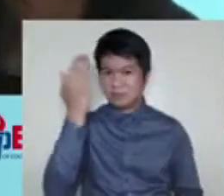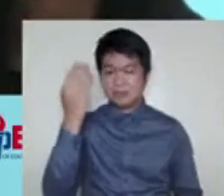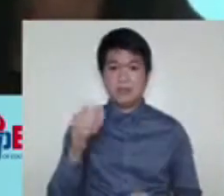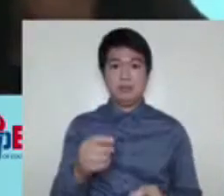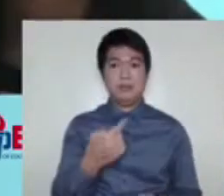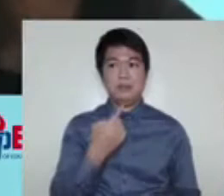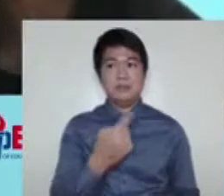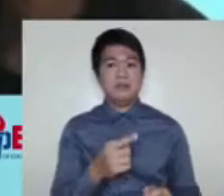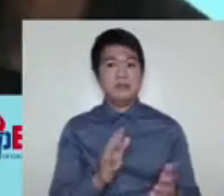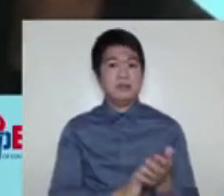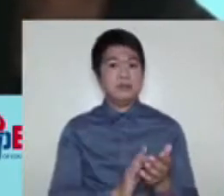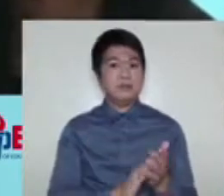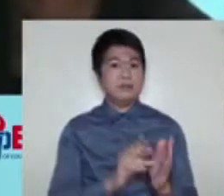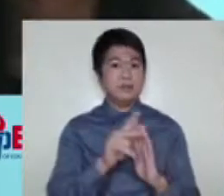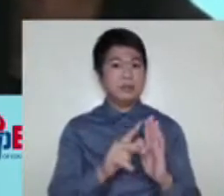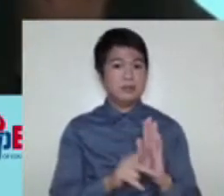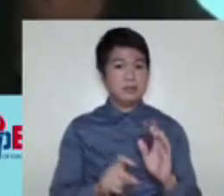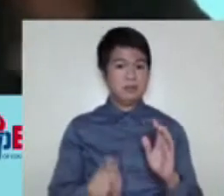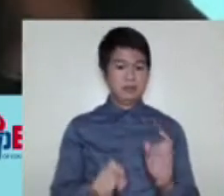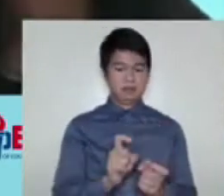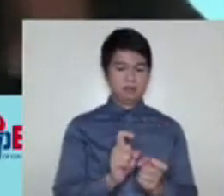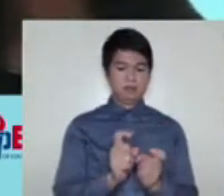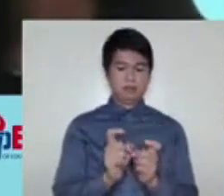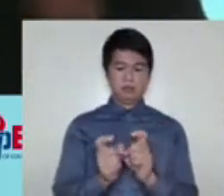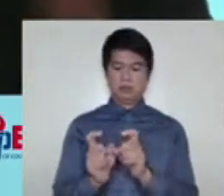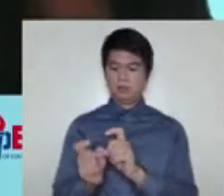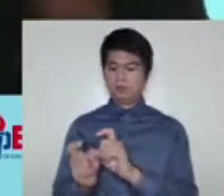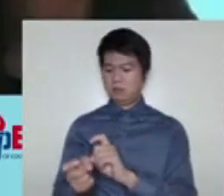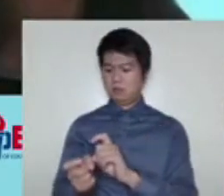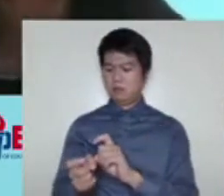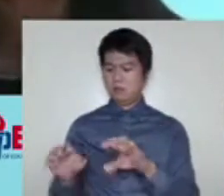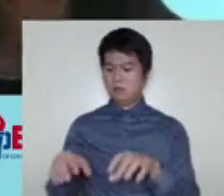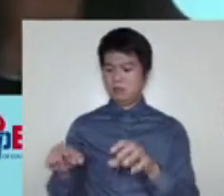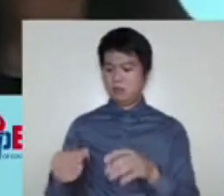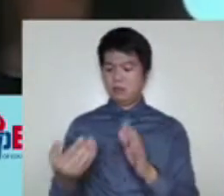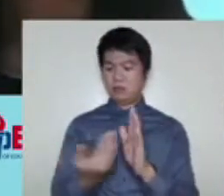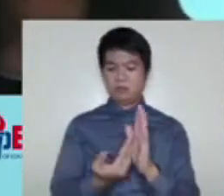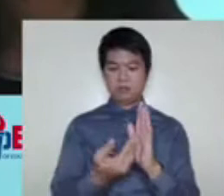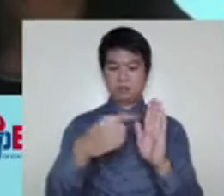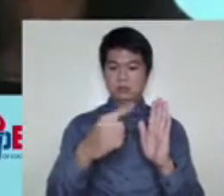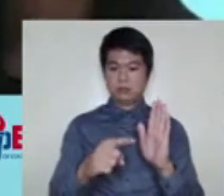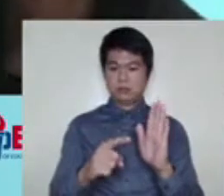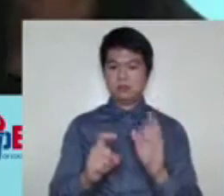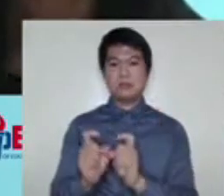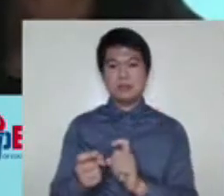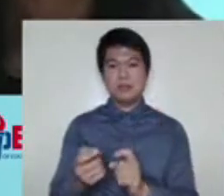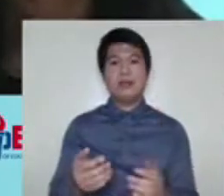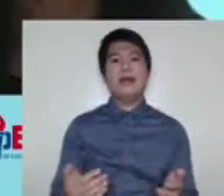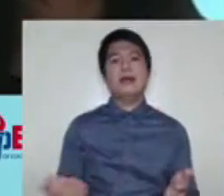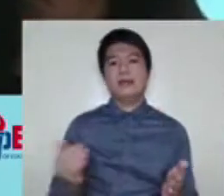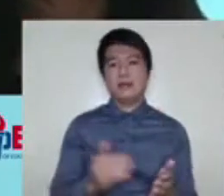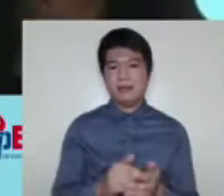sure to modify the means of verification because, again, you are reassigned to the central office. You are no longer at